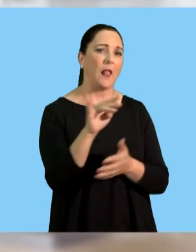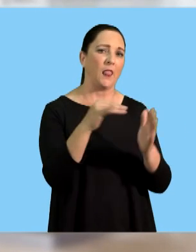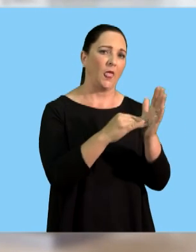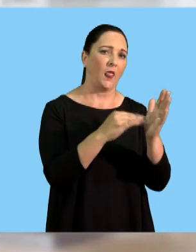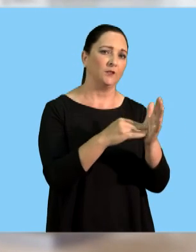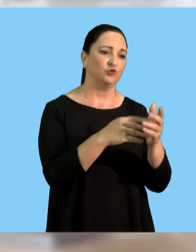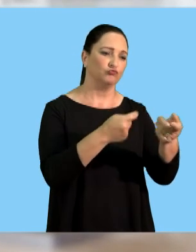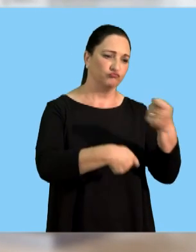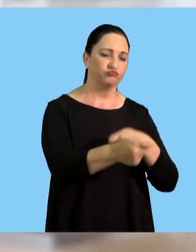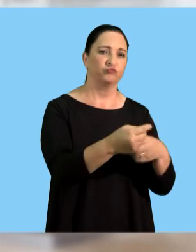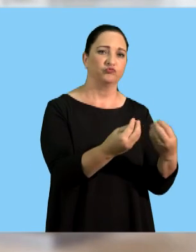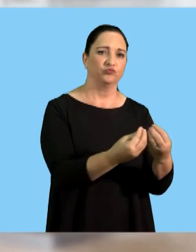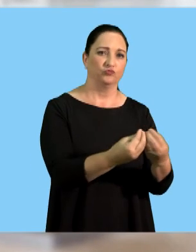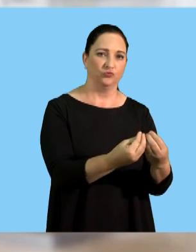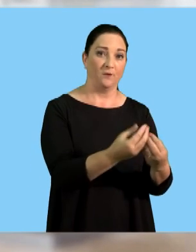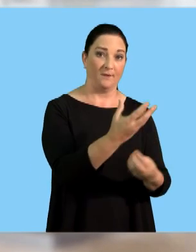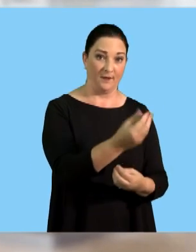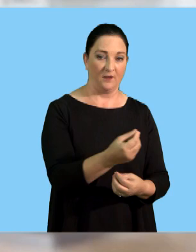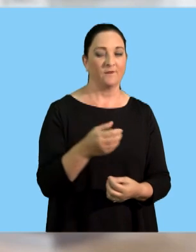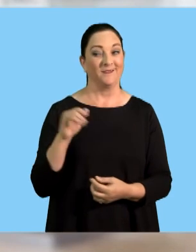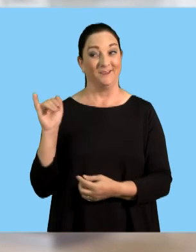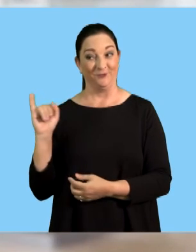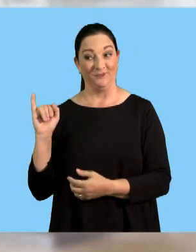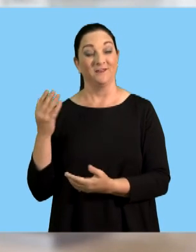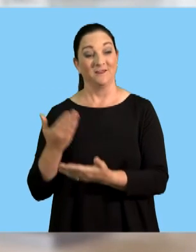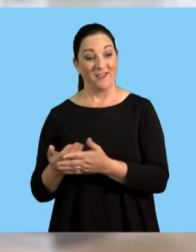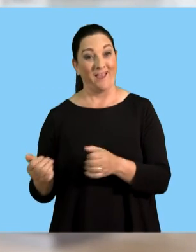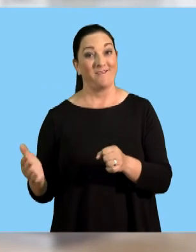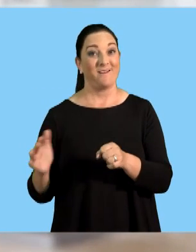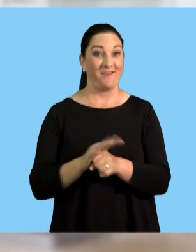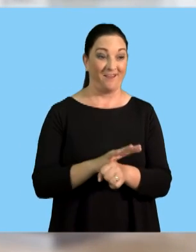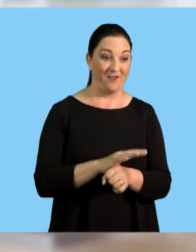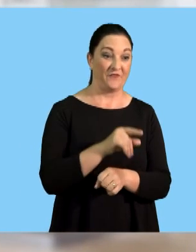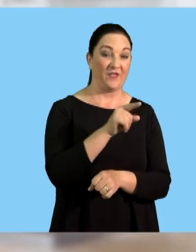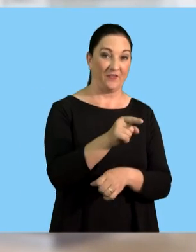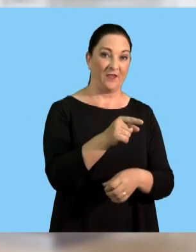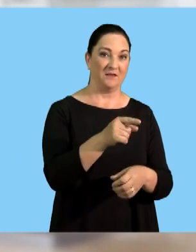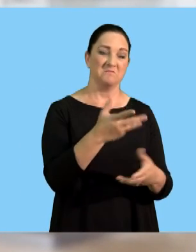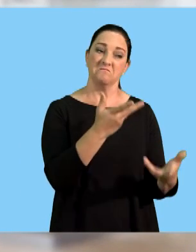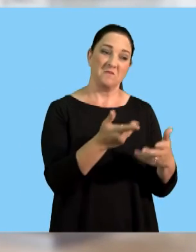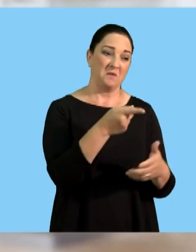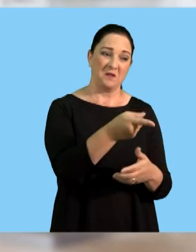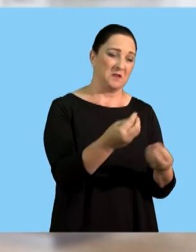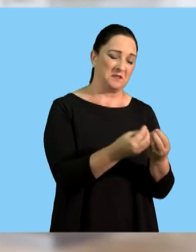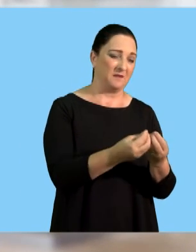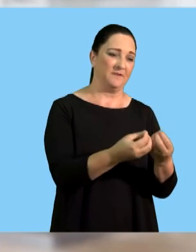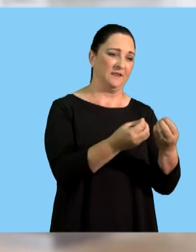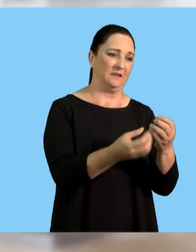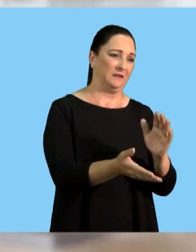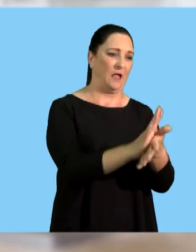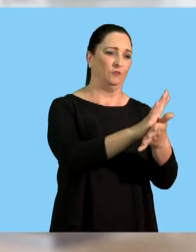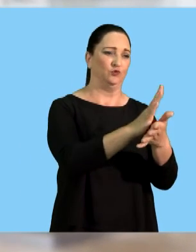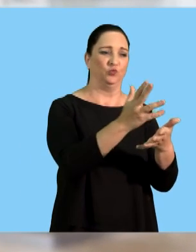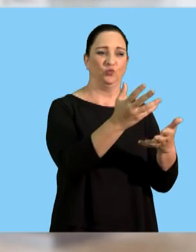to insure their trading stock for 2 million so that should there be any damage or any specified event that is on